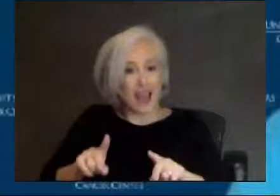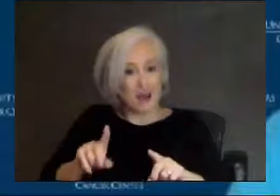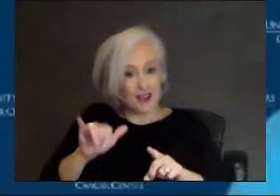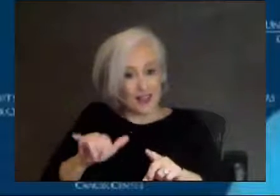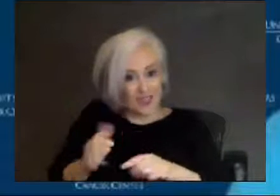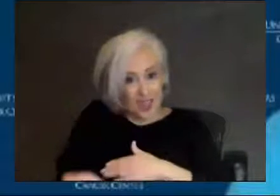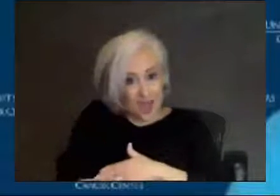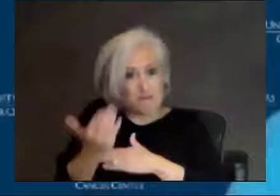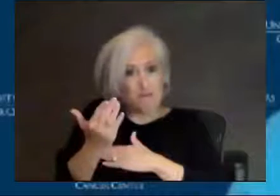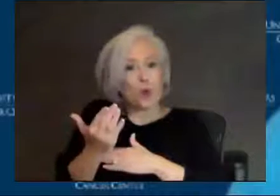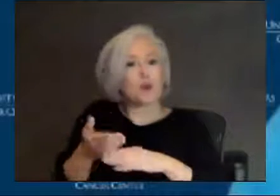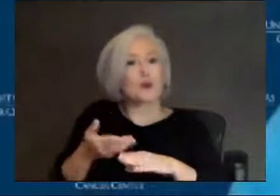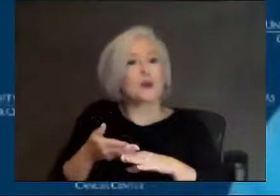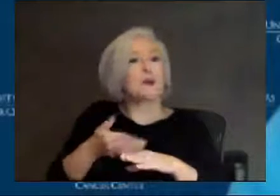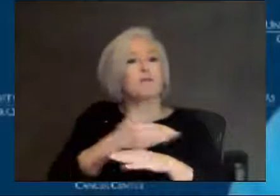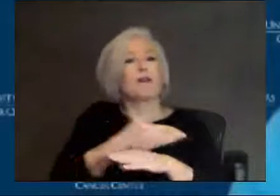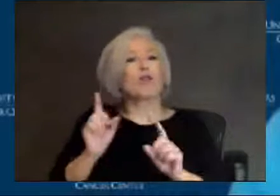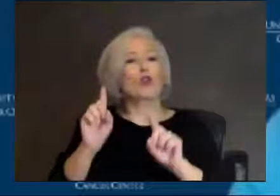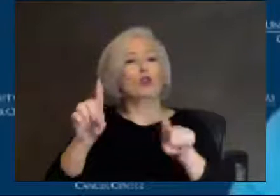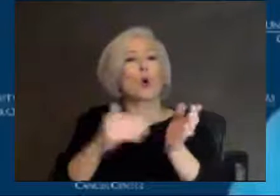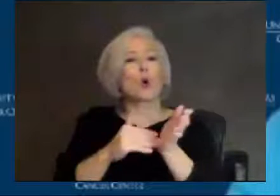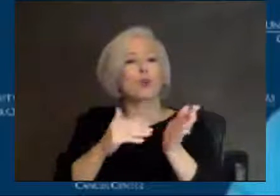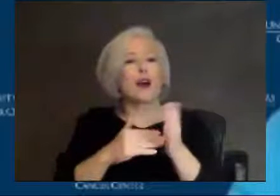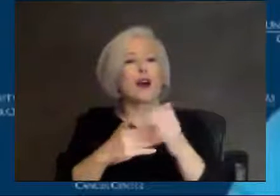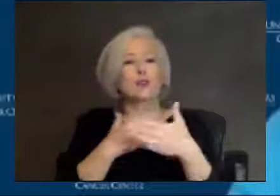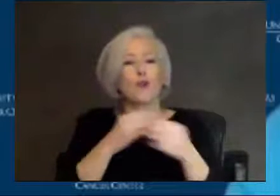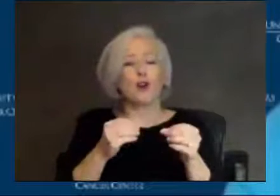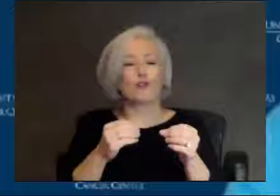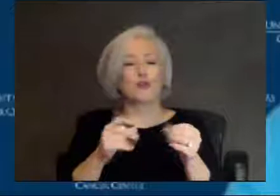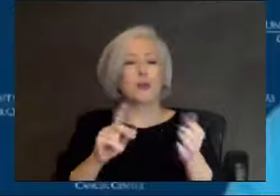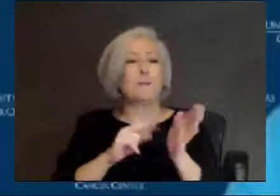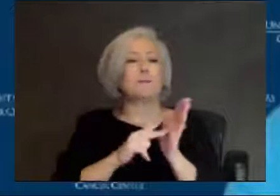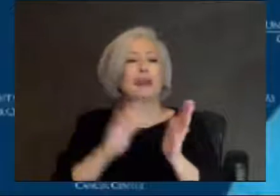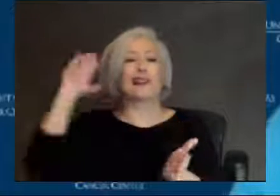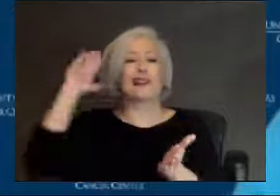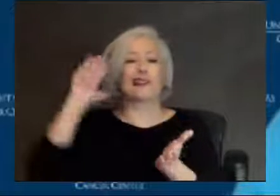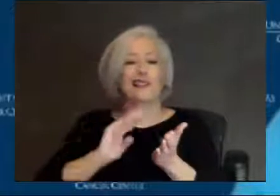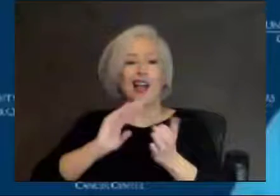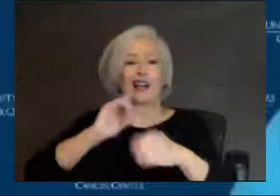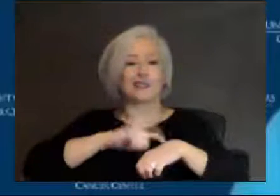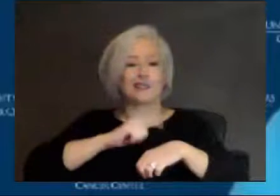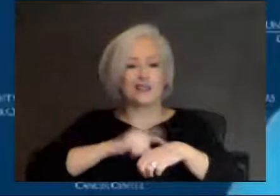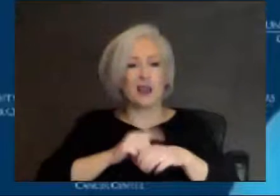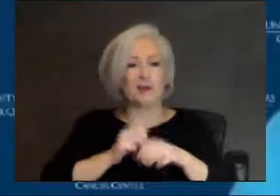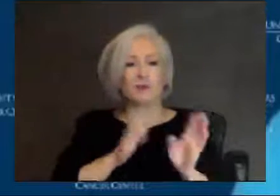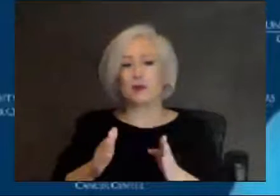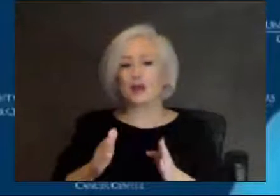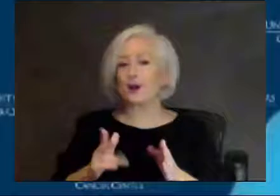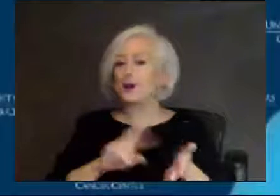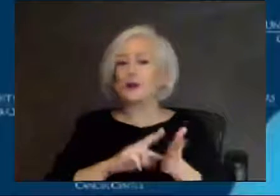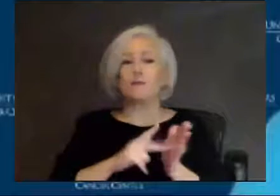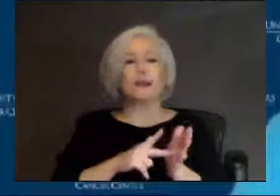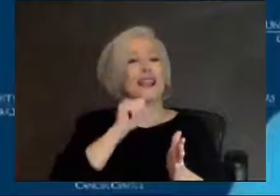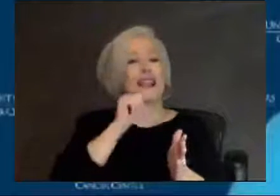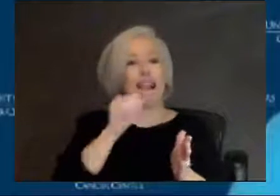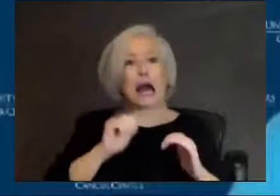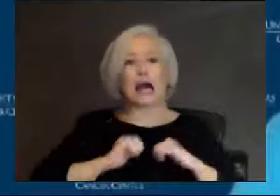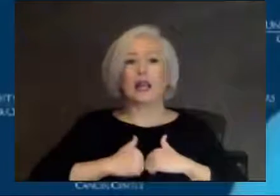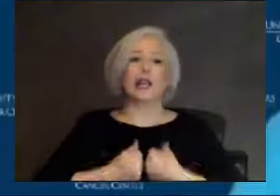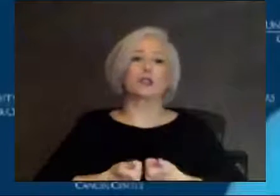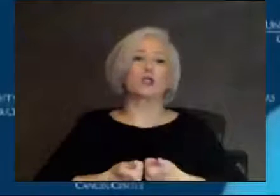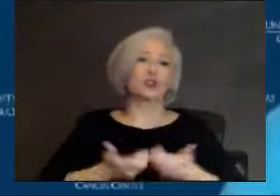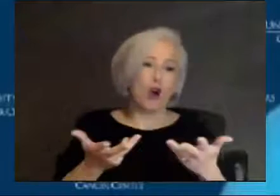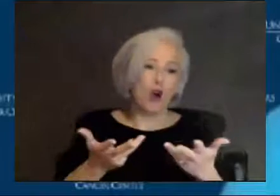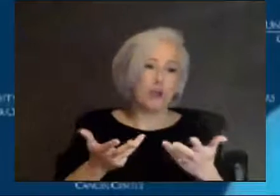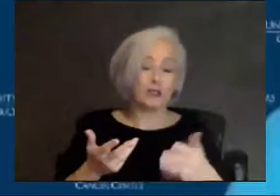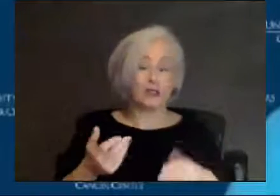to the doctor's office. It was a much narrower time frame, which meant I wasn't exhausted. In fact, after my last